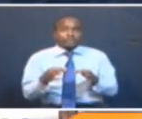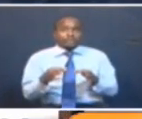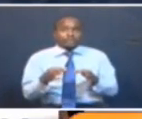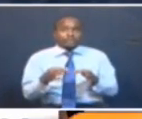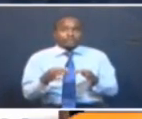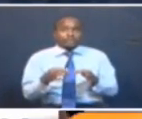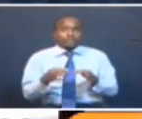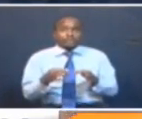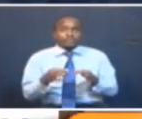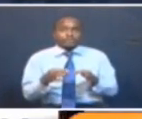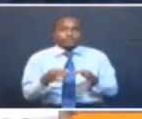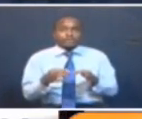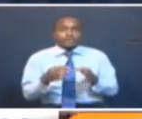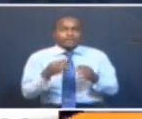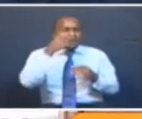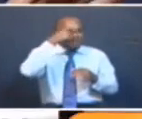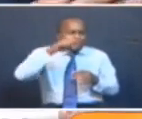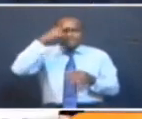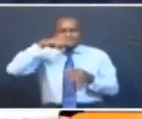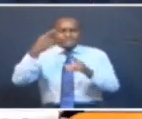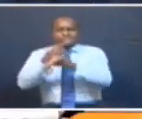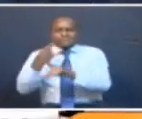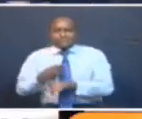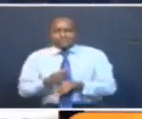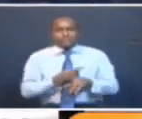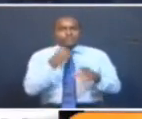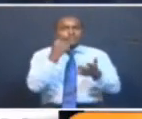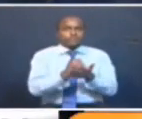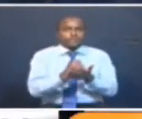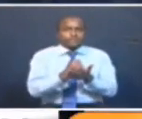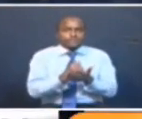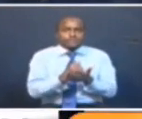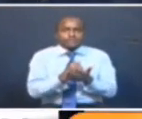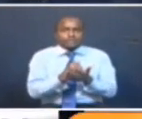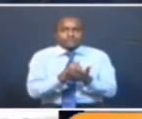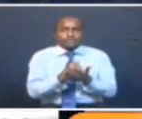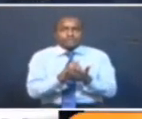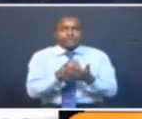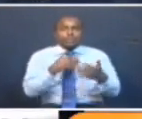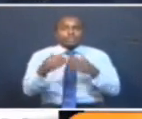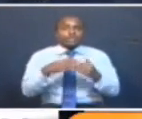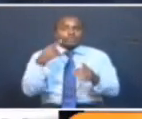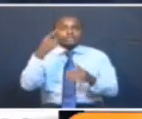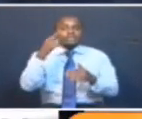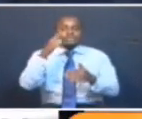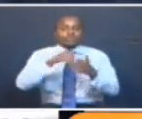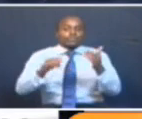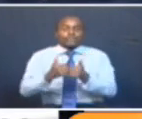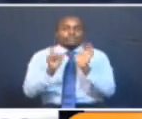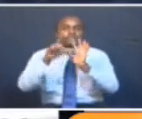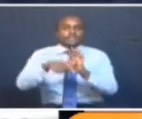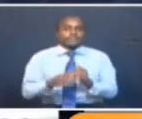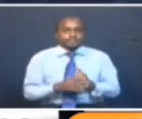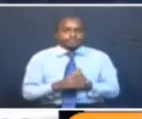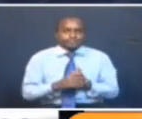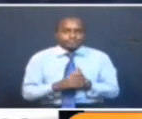people in policies are made in the offices without seeing the after effect. So after effects would be